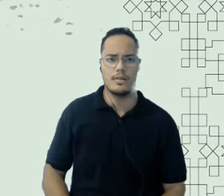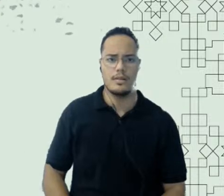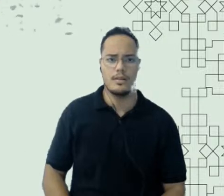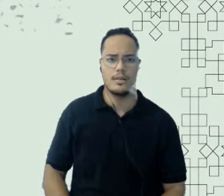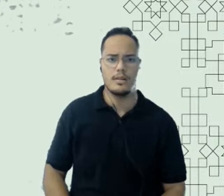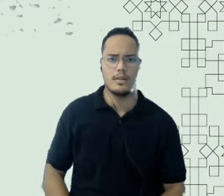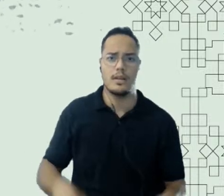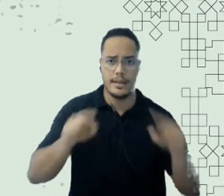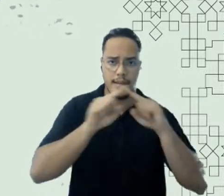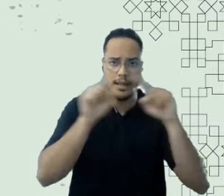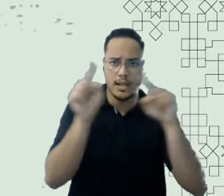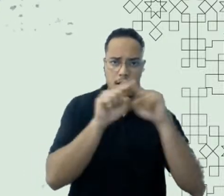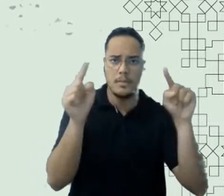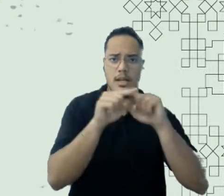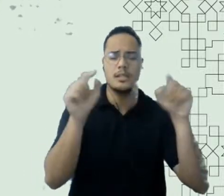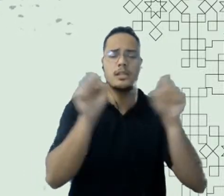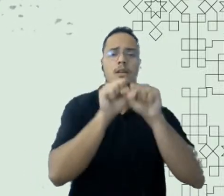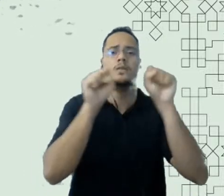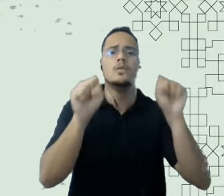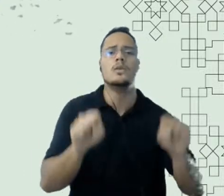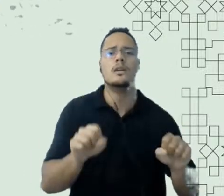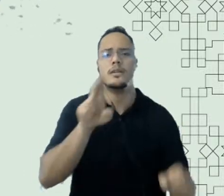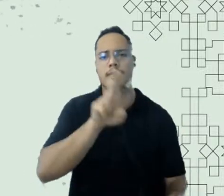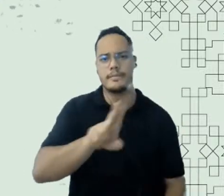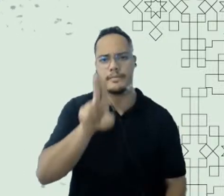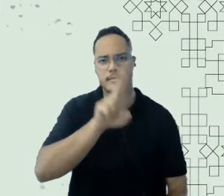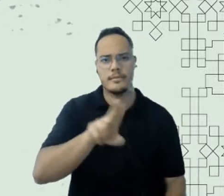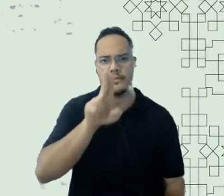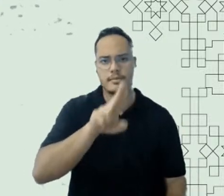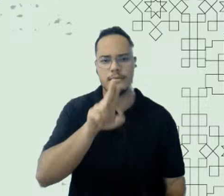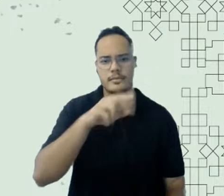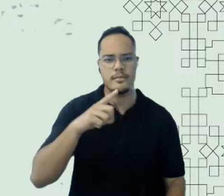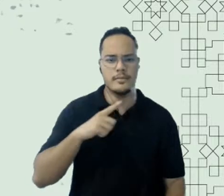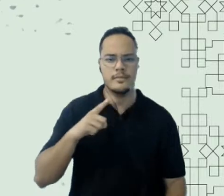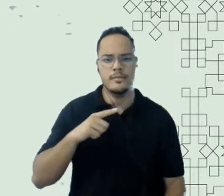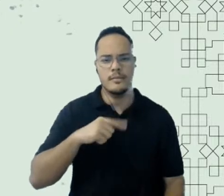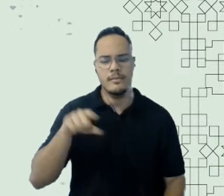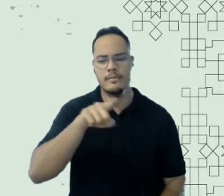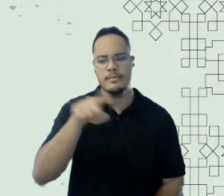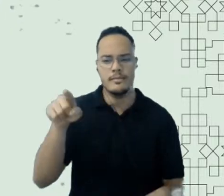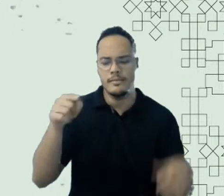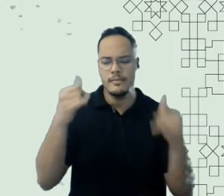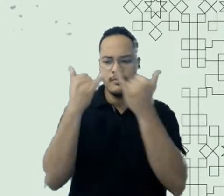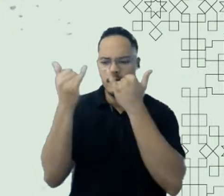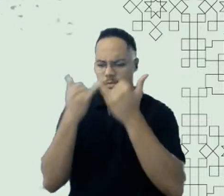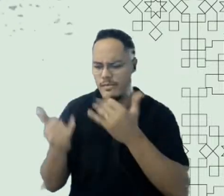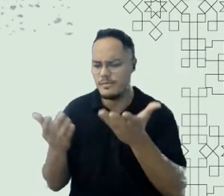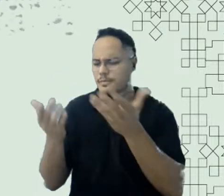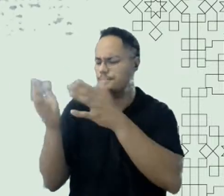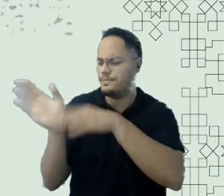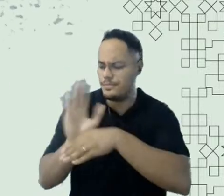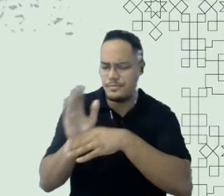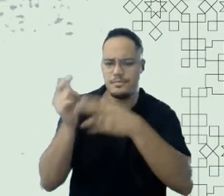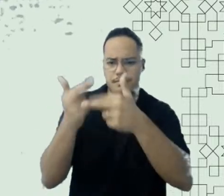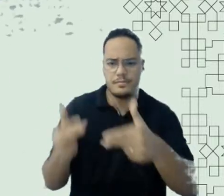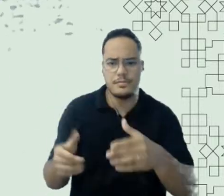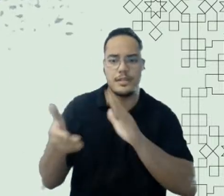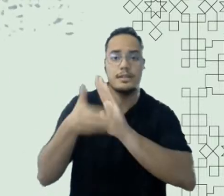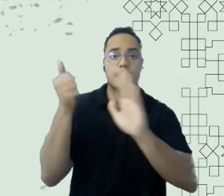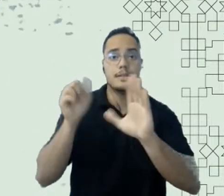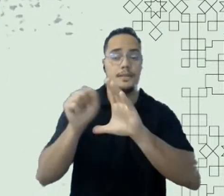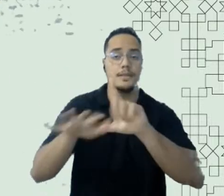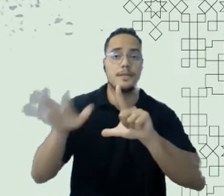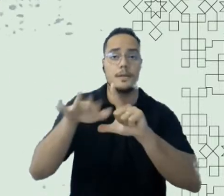and whether the fact that the system is more organized than it used to be has actually